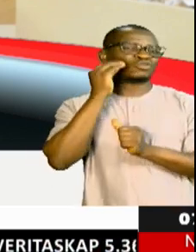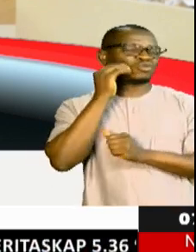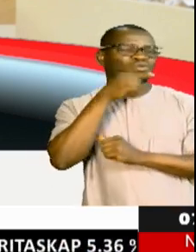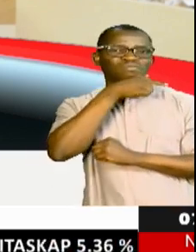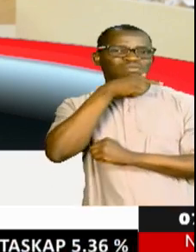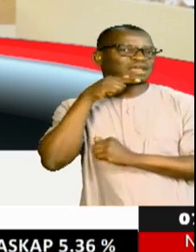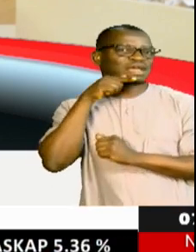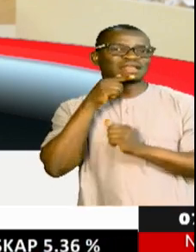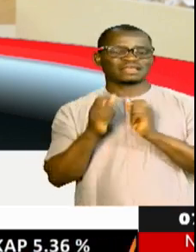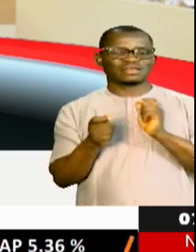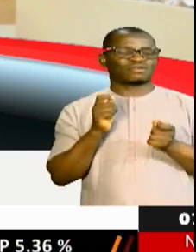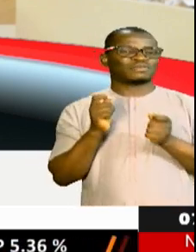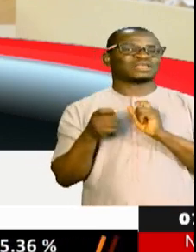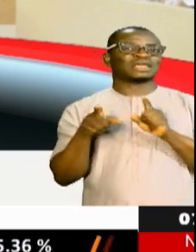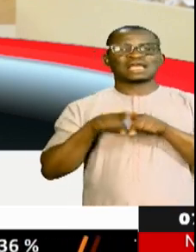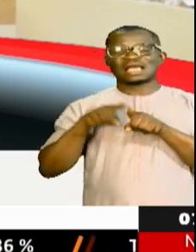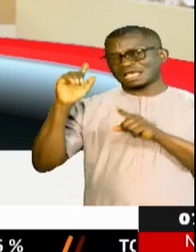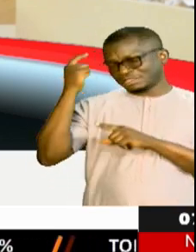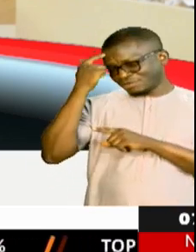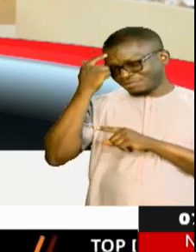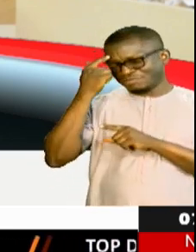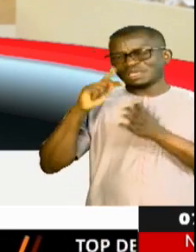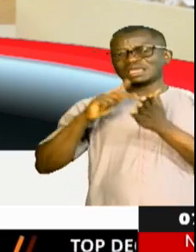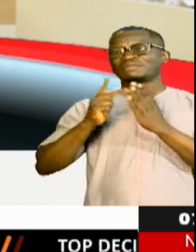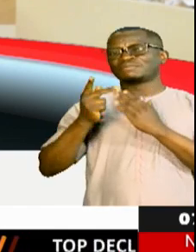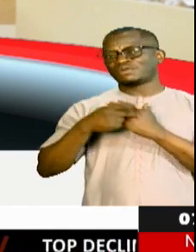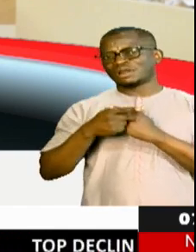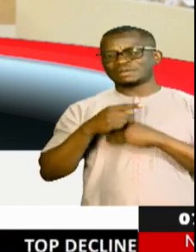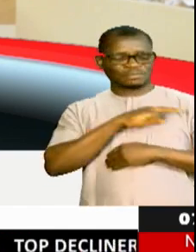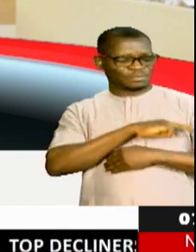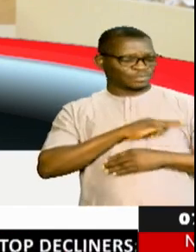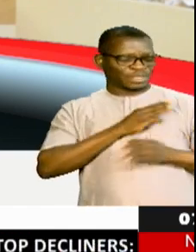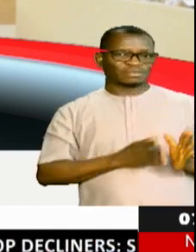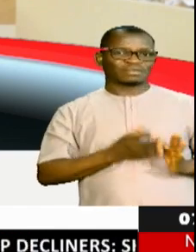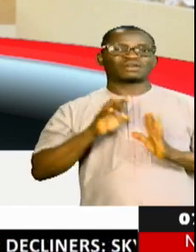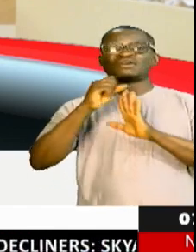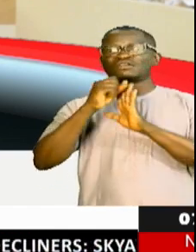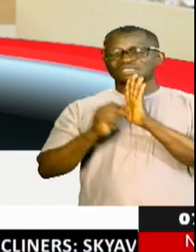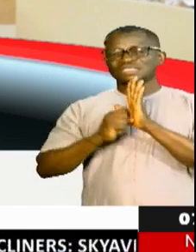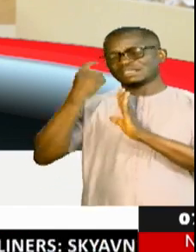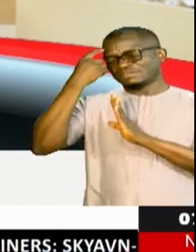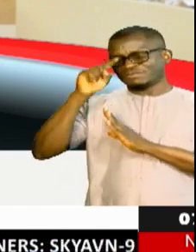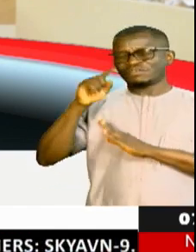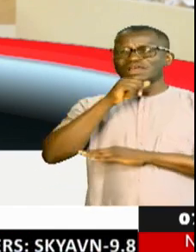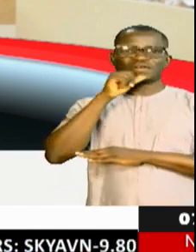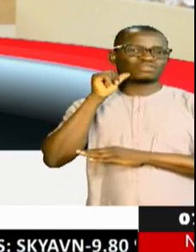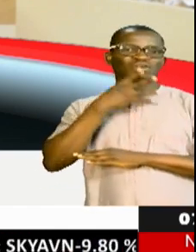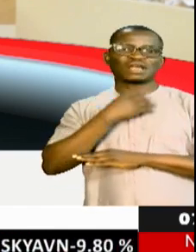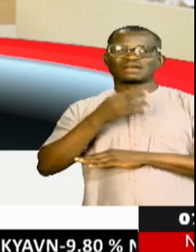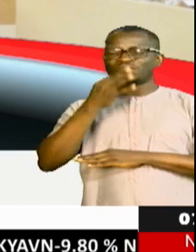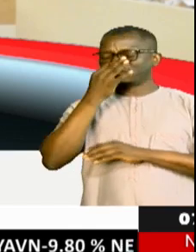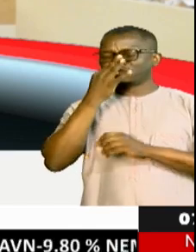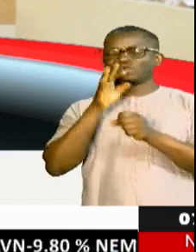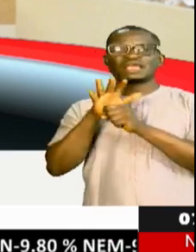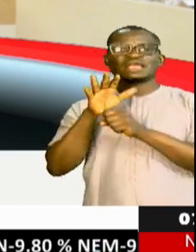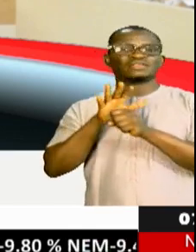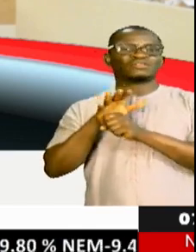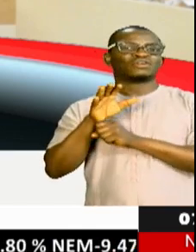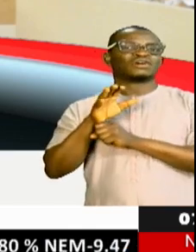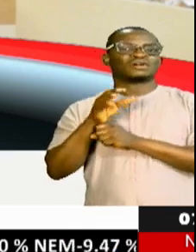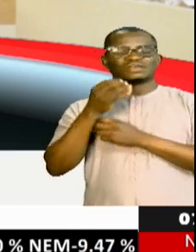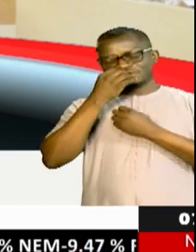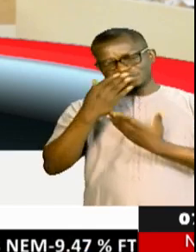competition, as government programs. Minister of State for Agriculture and Food Security, Aliyu Sabi Abdullahi, stated